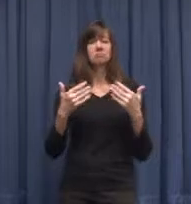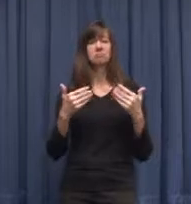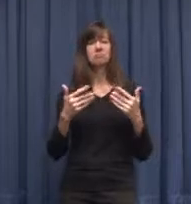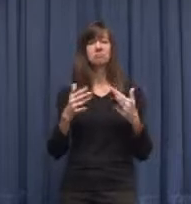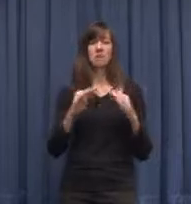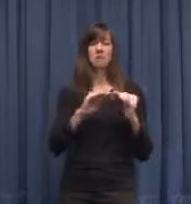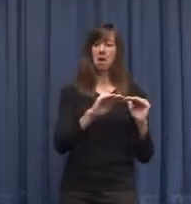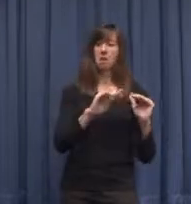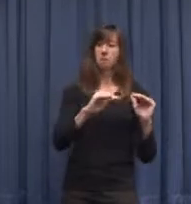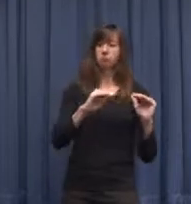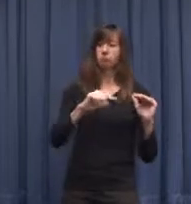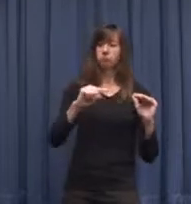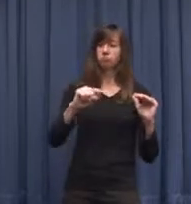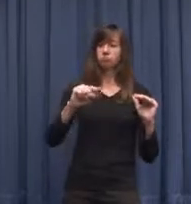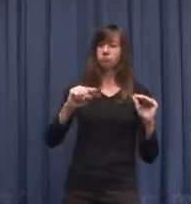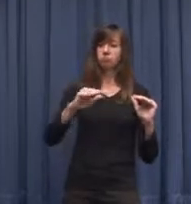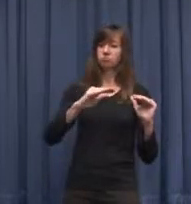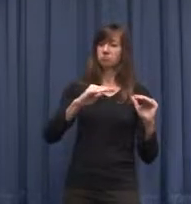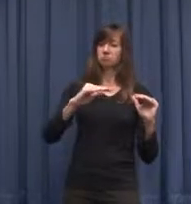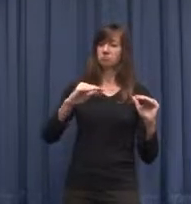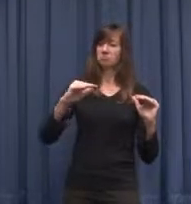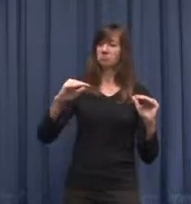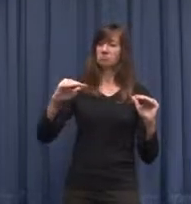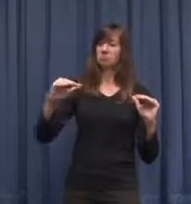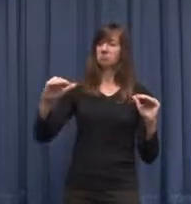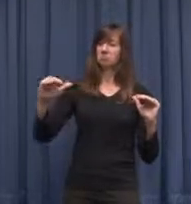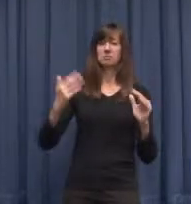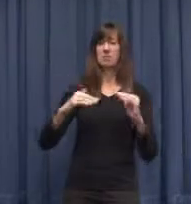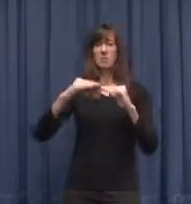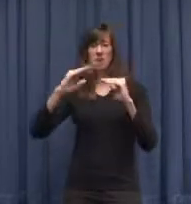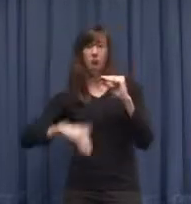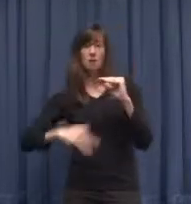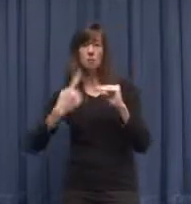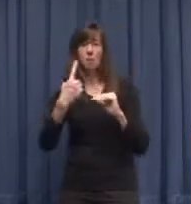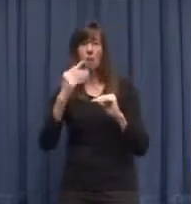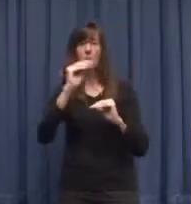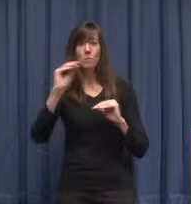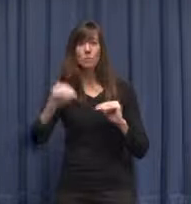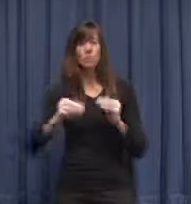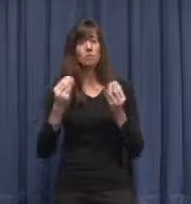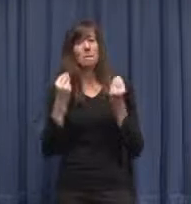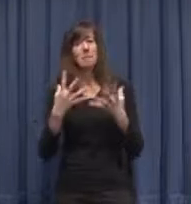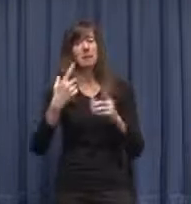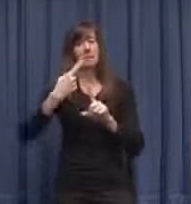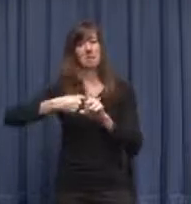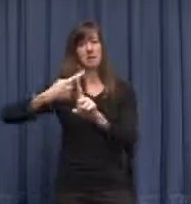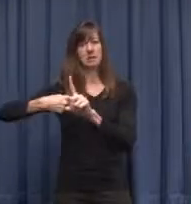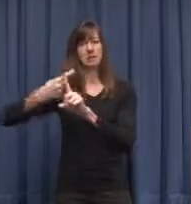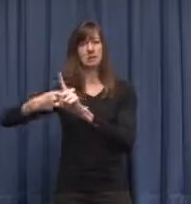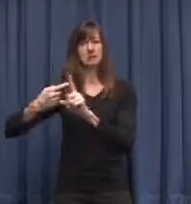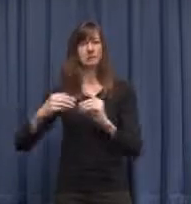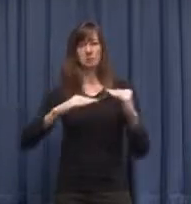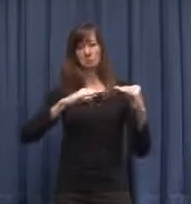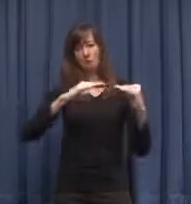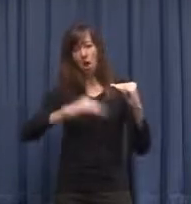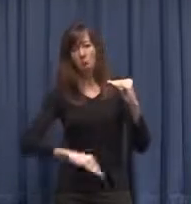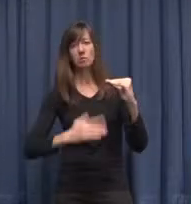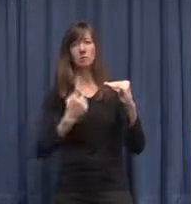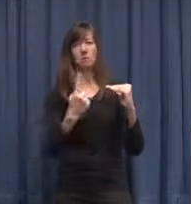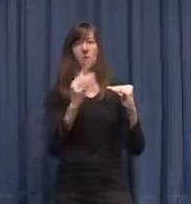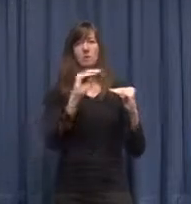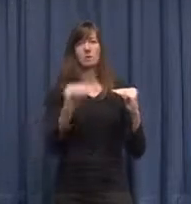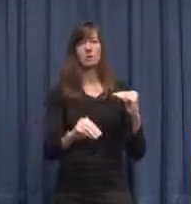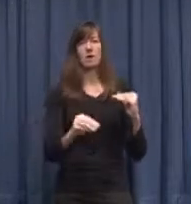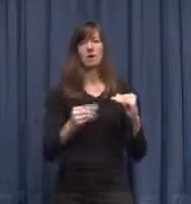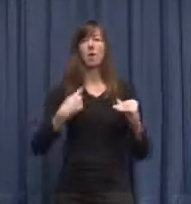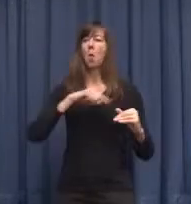were keeping this rate of new infections under 1% for months. So we know that we were able to do that. What we're